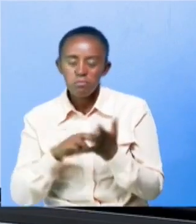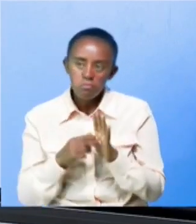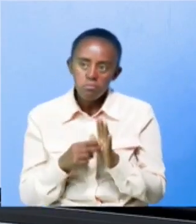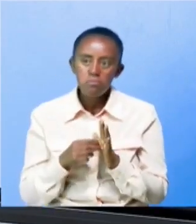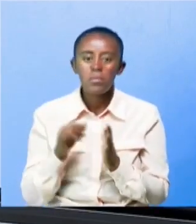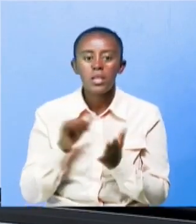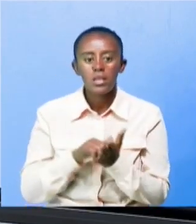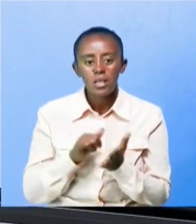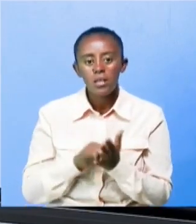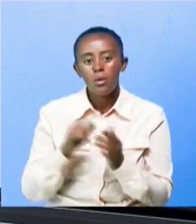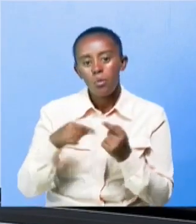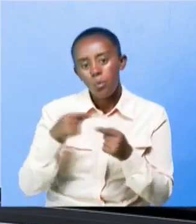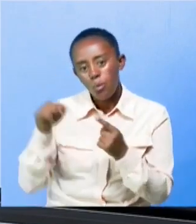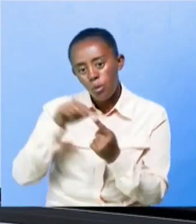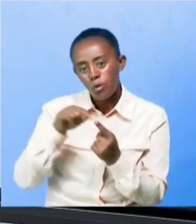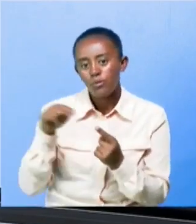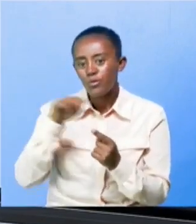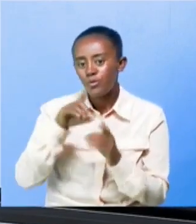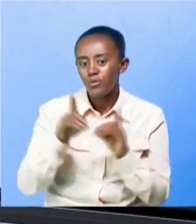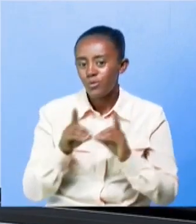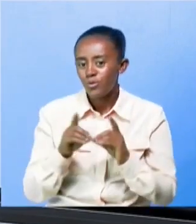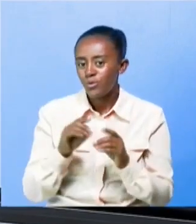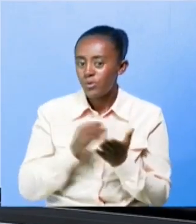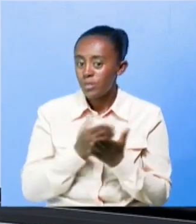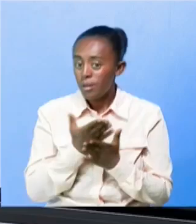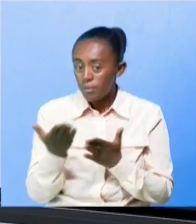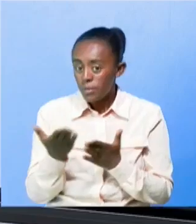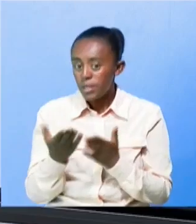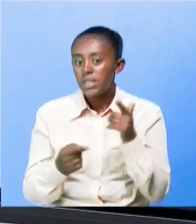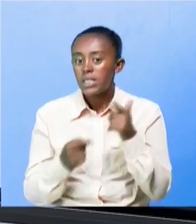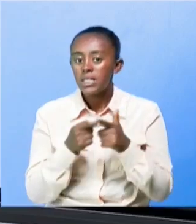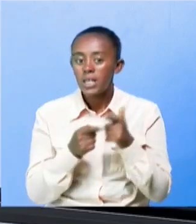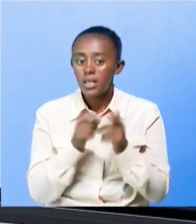we are going to do something. But in the second